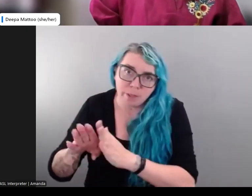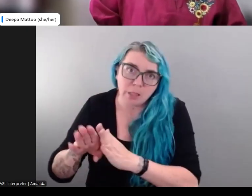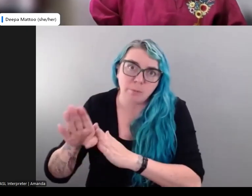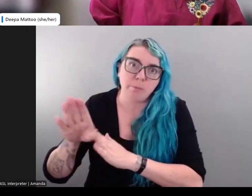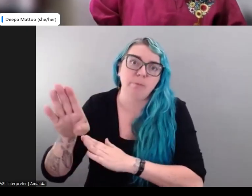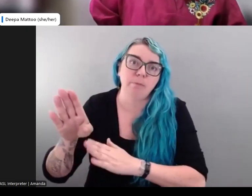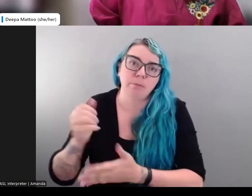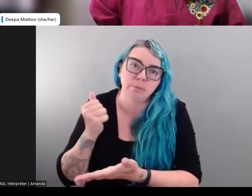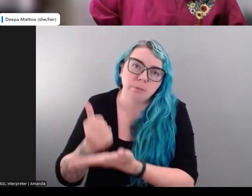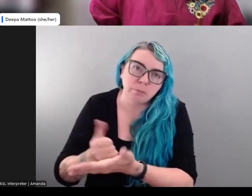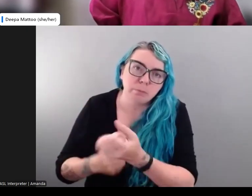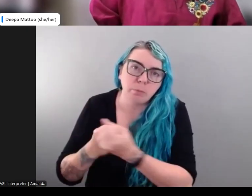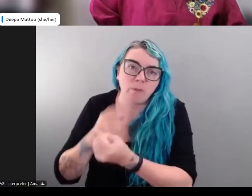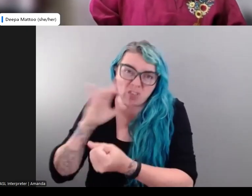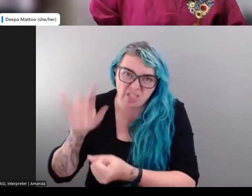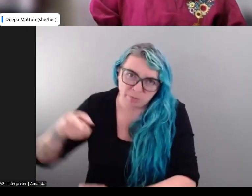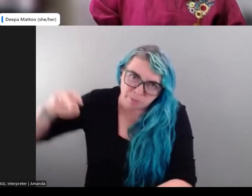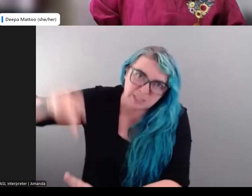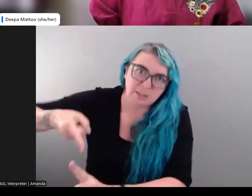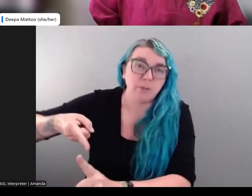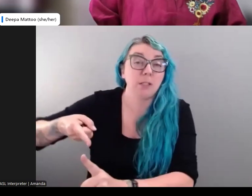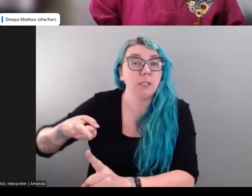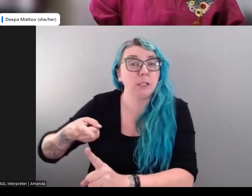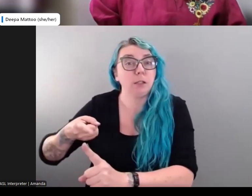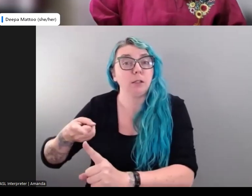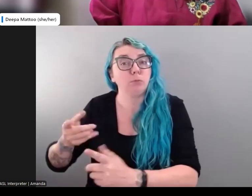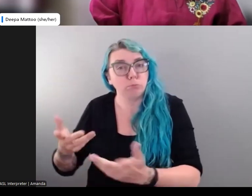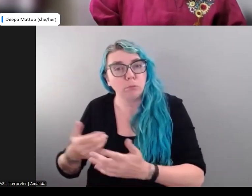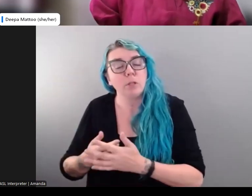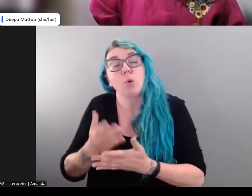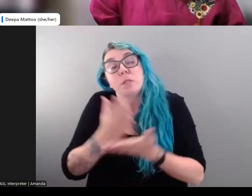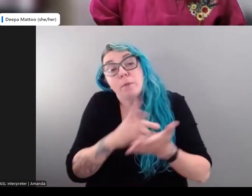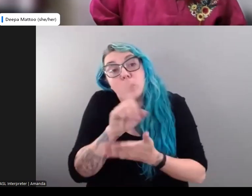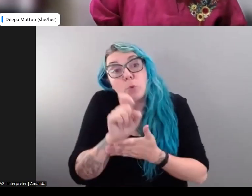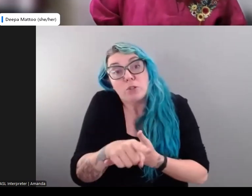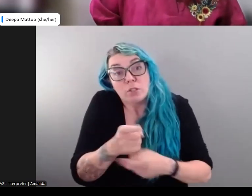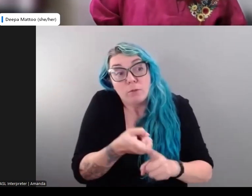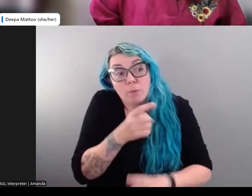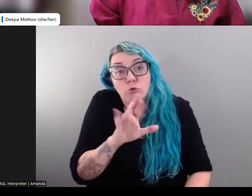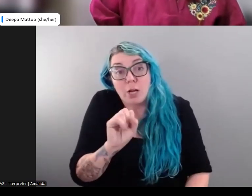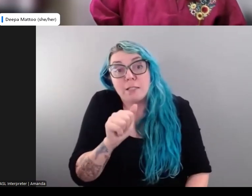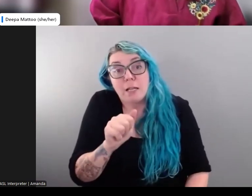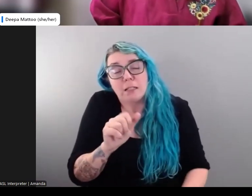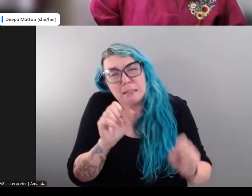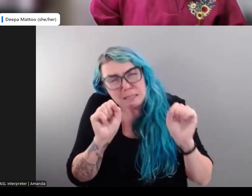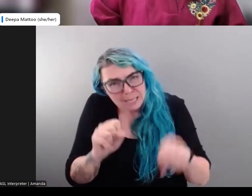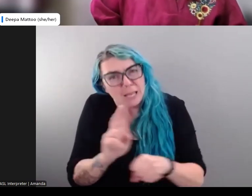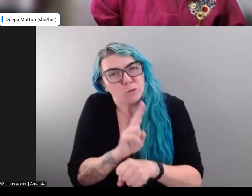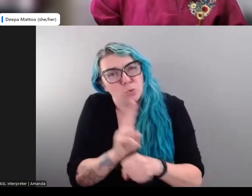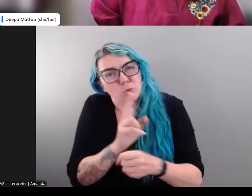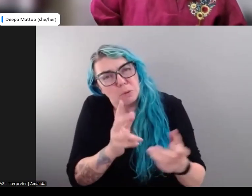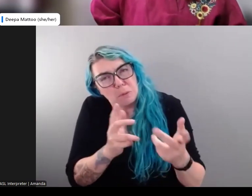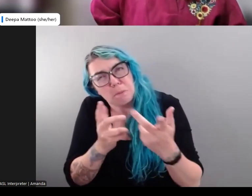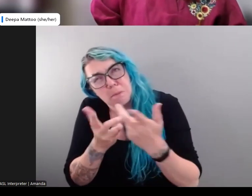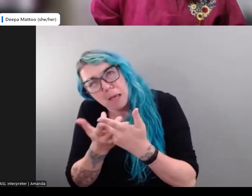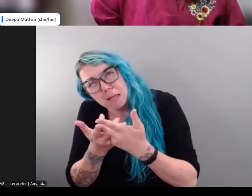particular group of survivors, but it's not necessarily meant for that particular